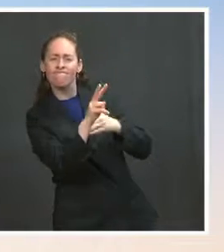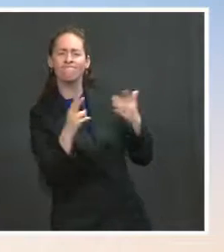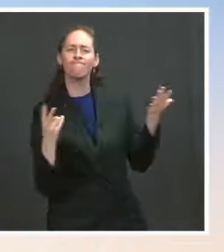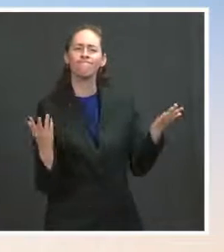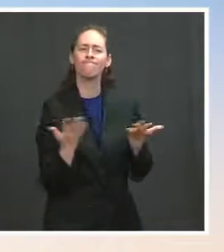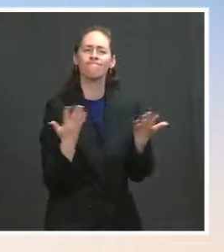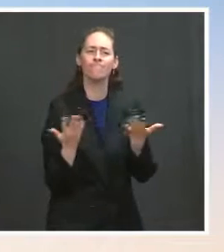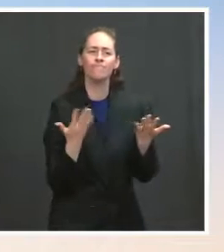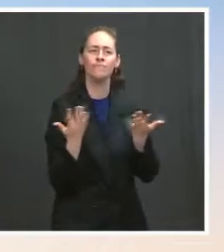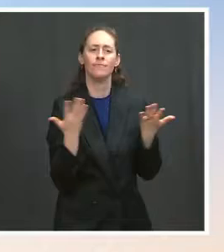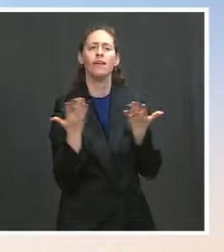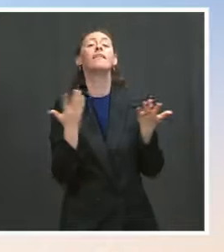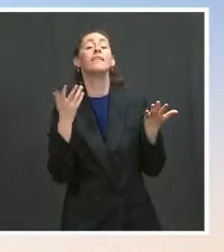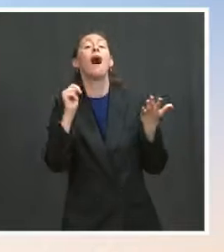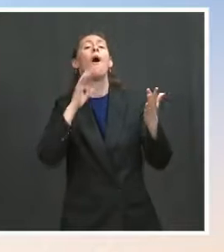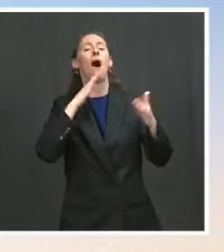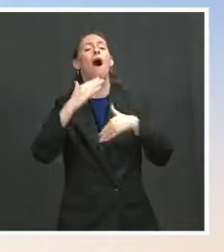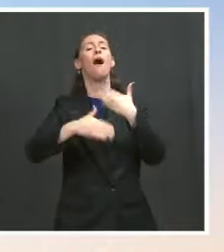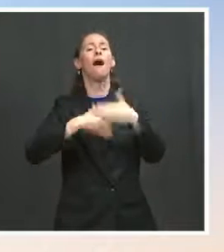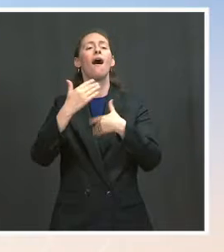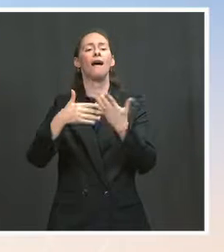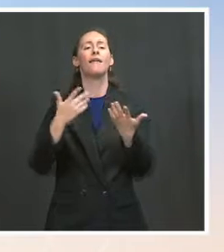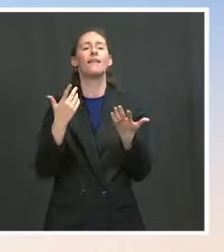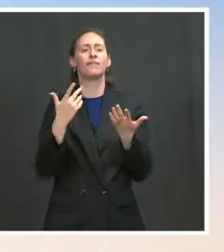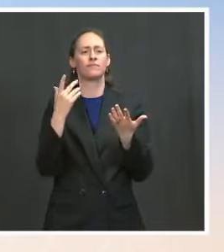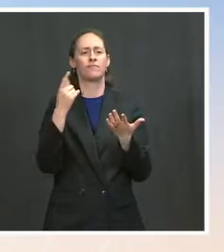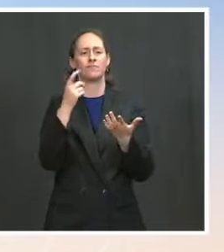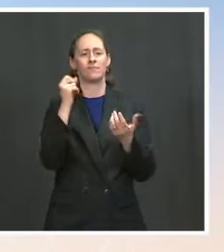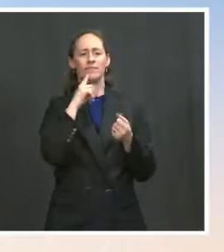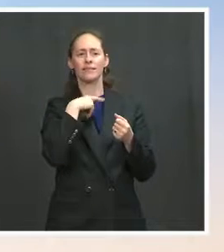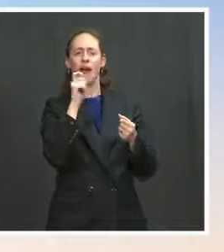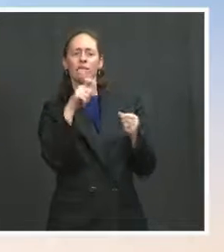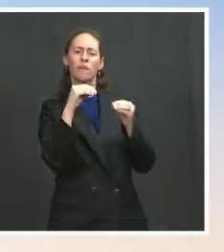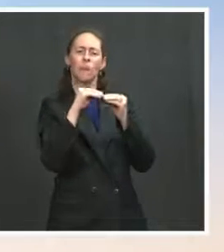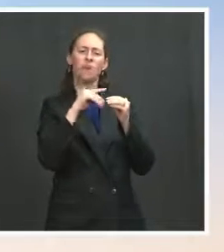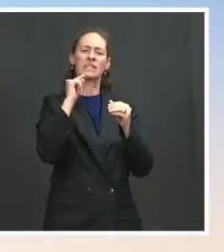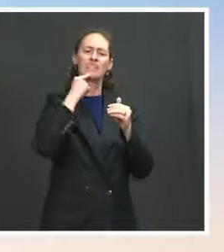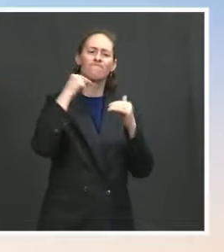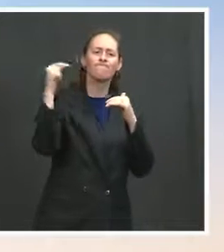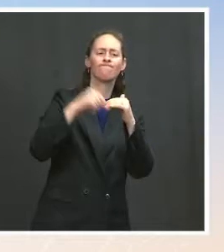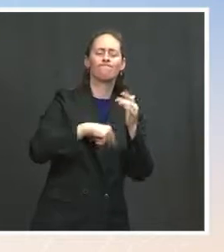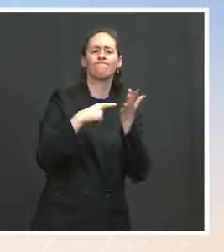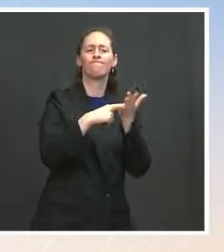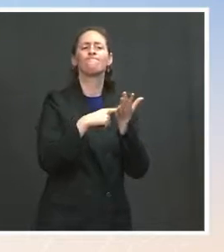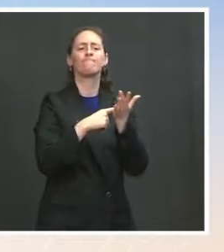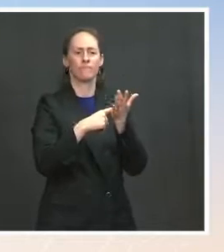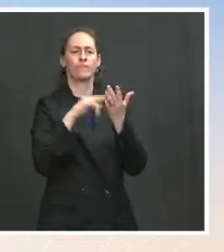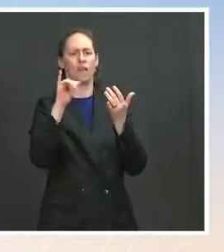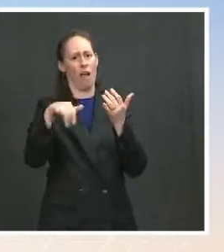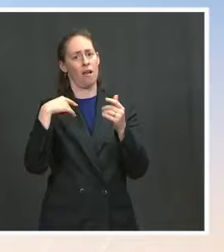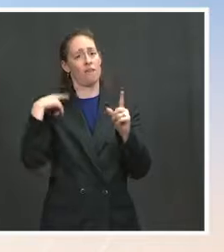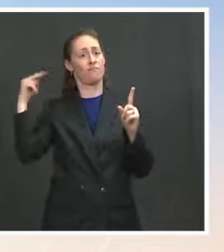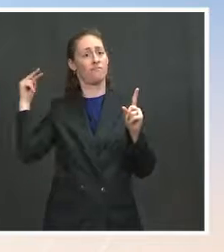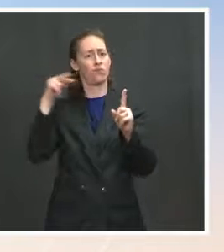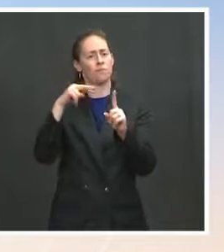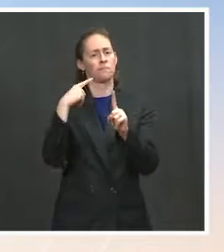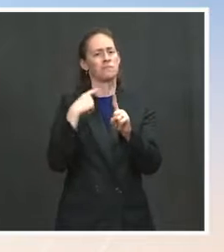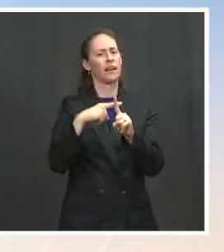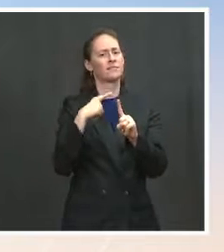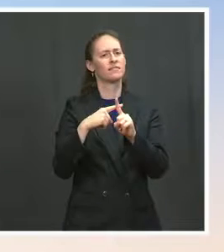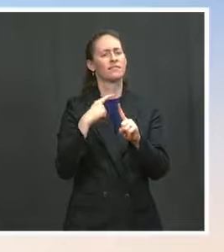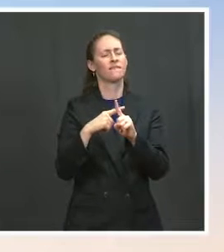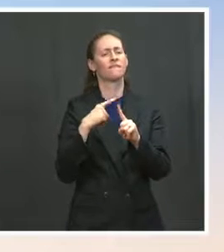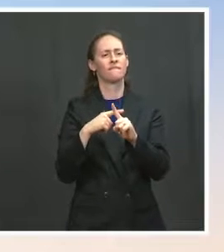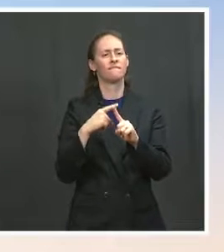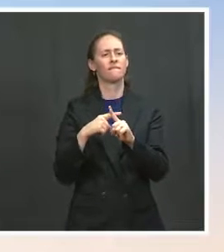tone of the discussions. That's a positive sign to us. And we're going to continue to support those efforts as they move forward. I guess just the question